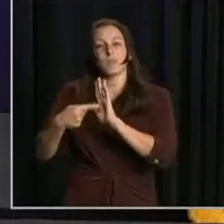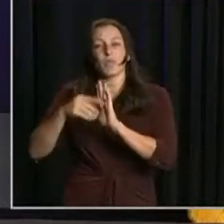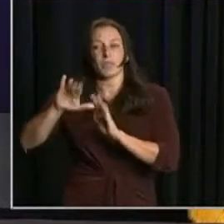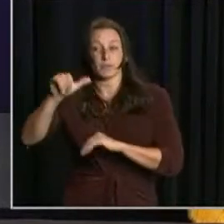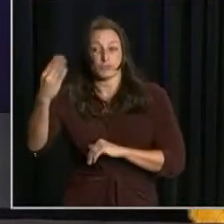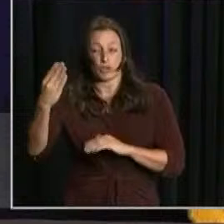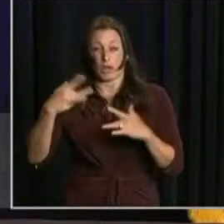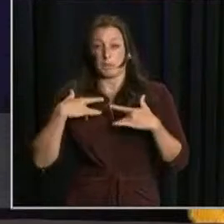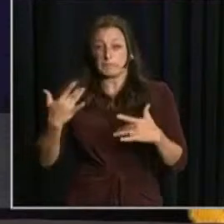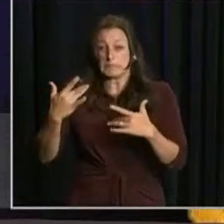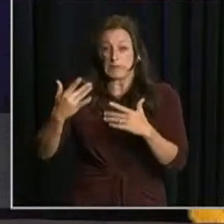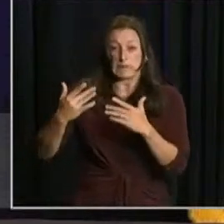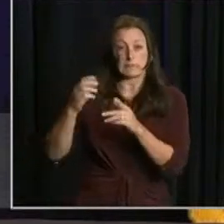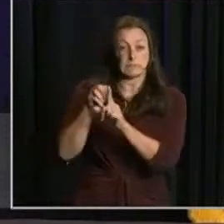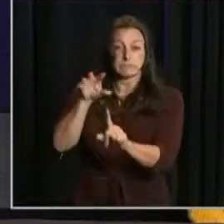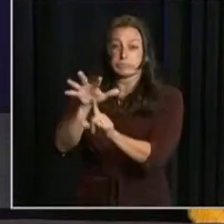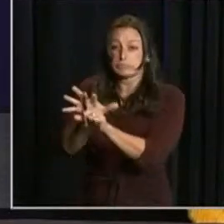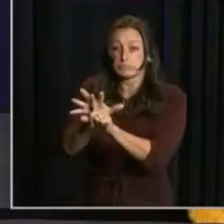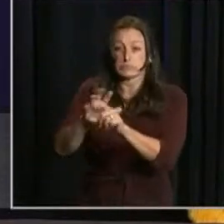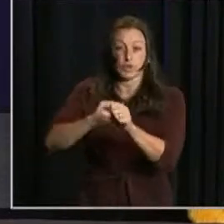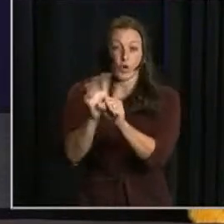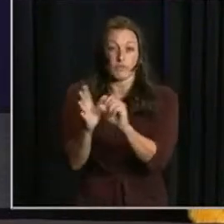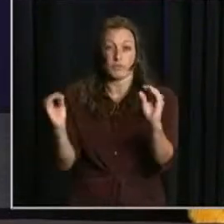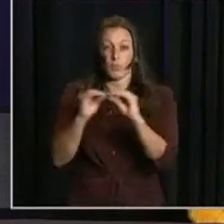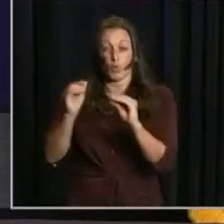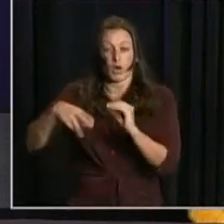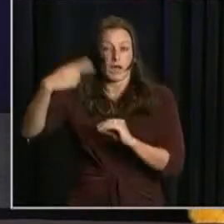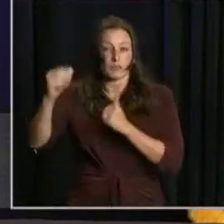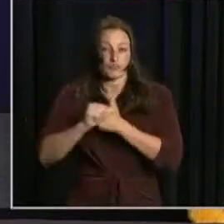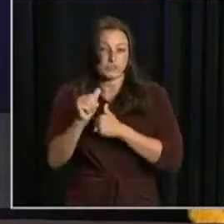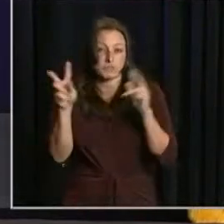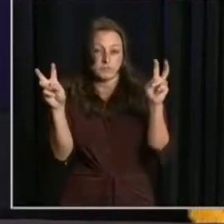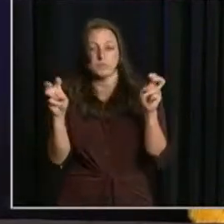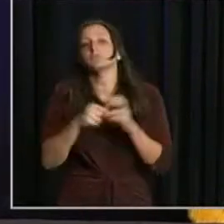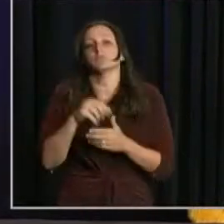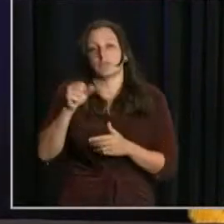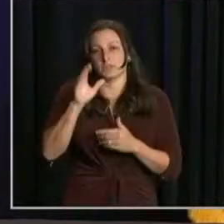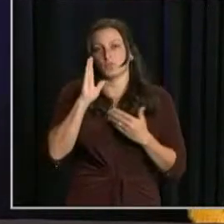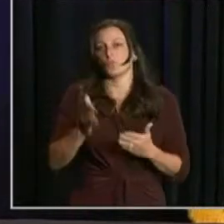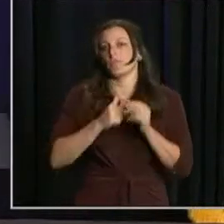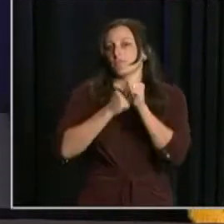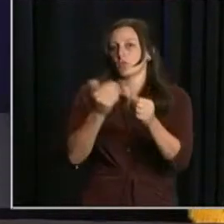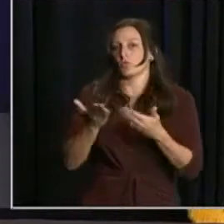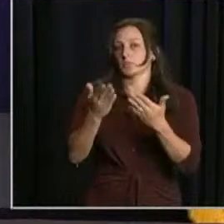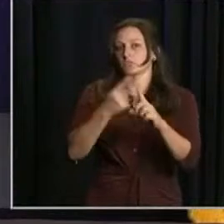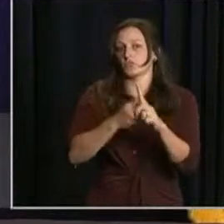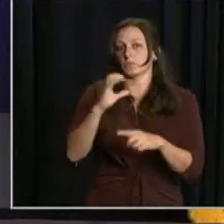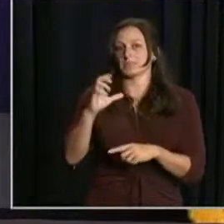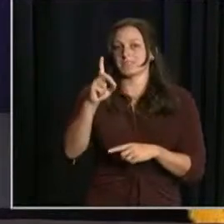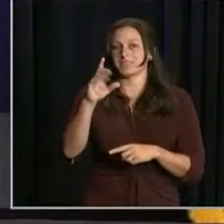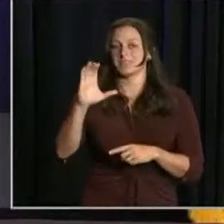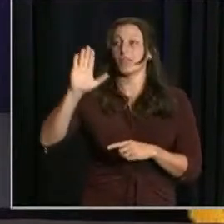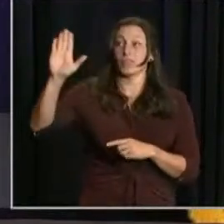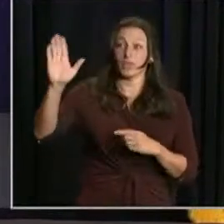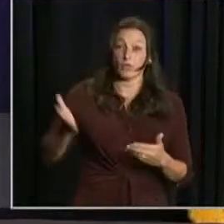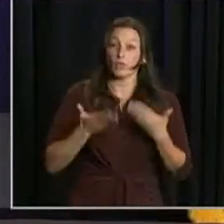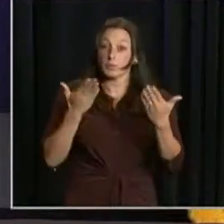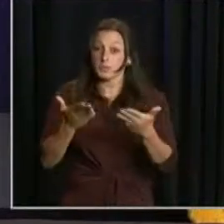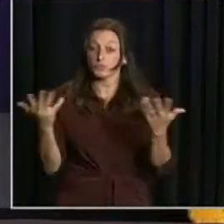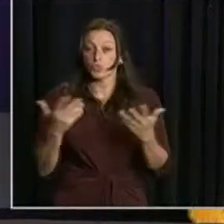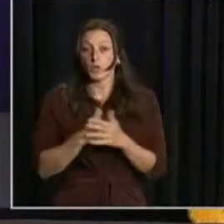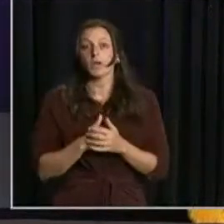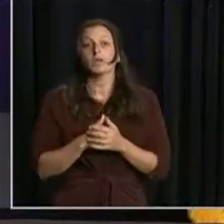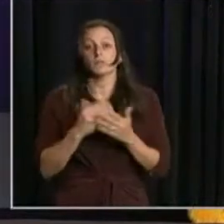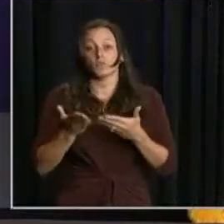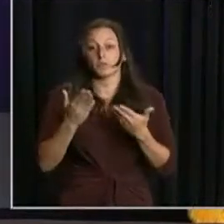to get it at the Alamodome? Yes. So the eligibility, we will follow the CDC recommendation. So CDC recommends that